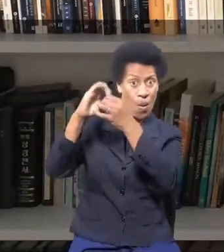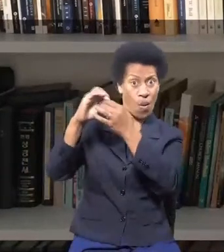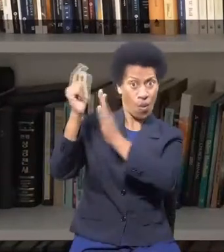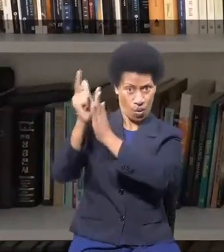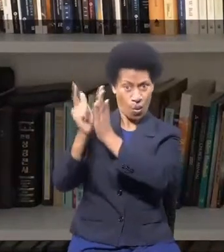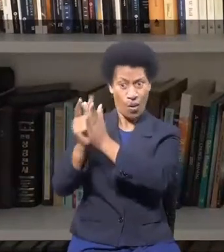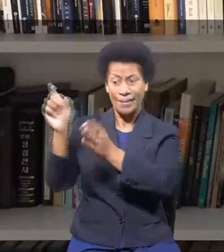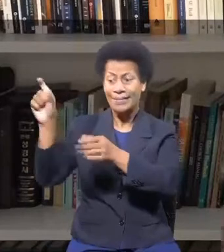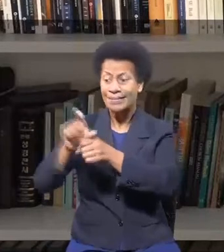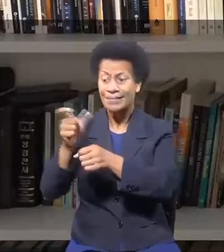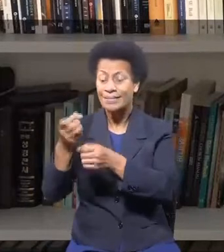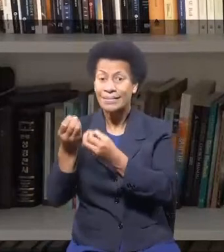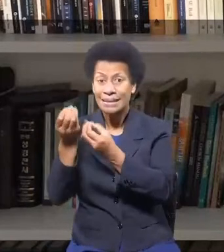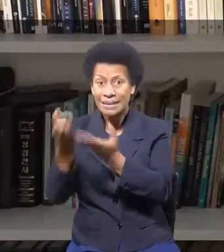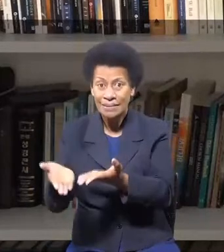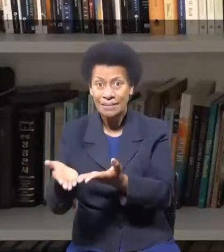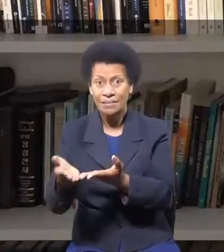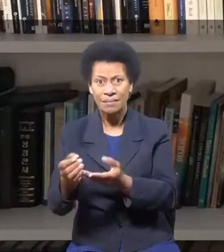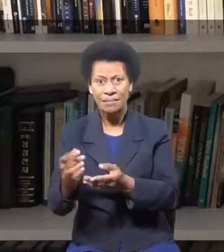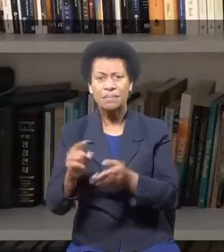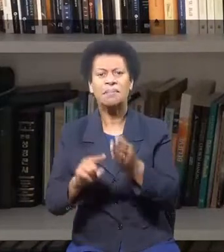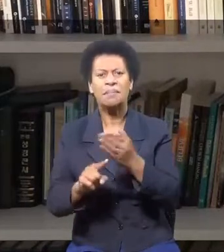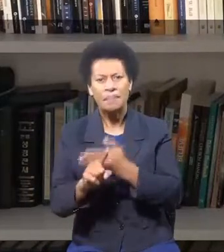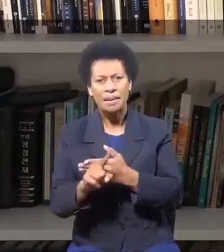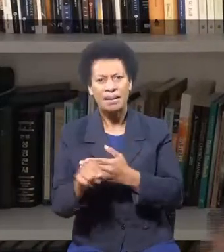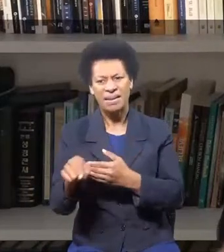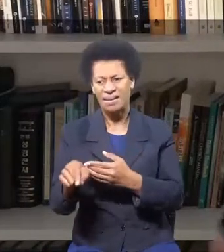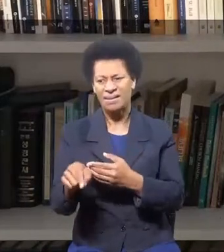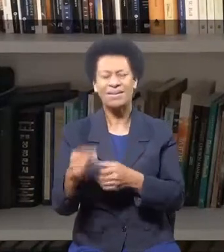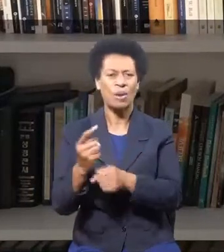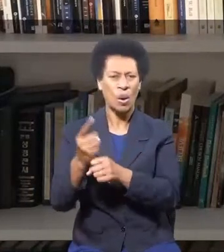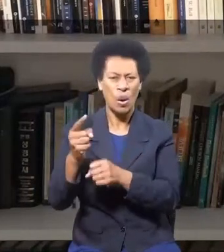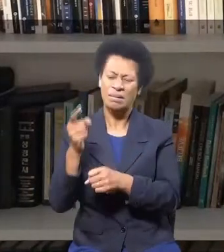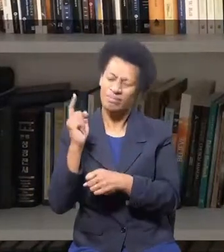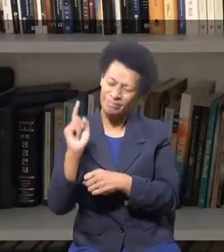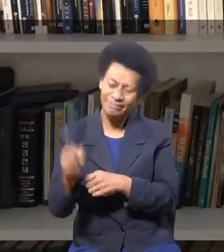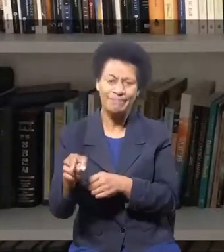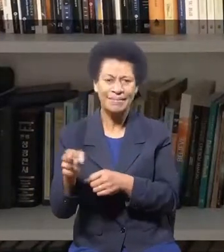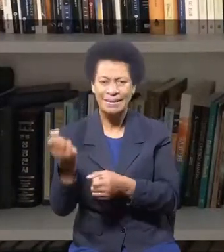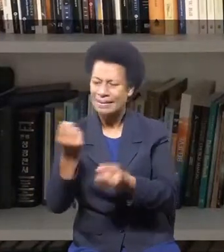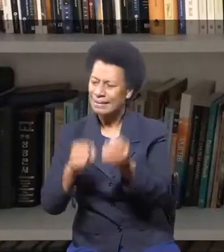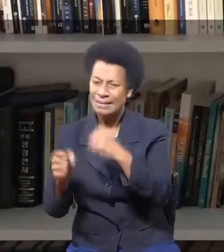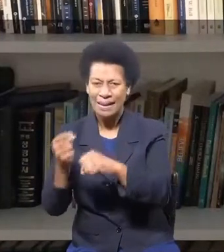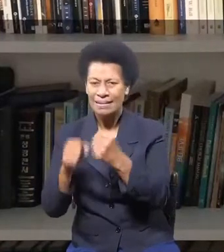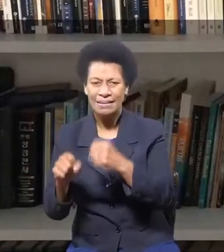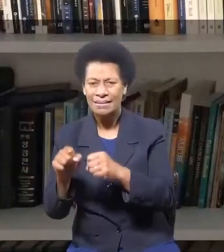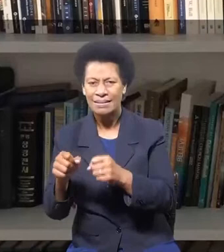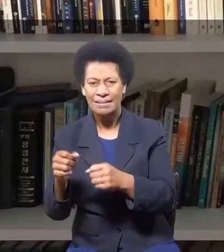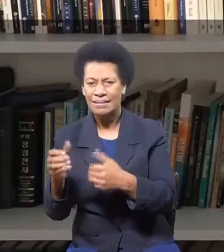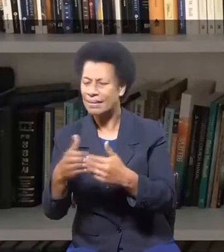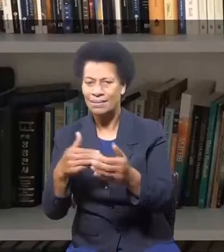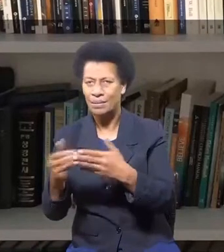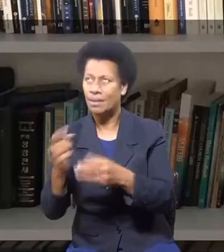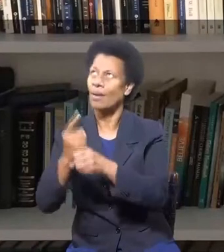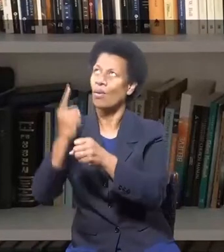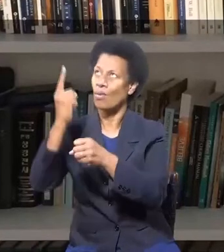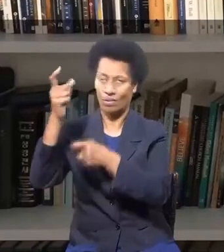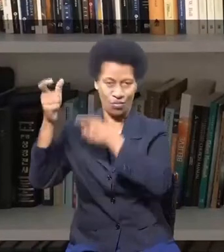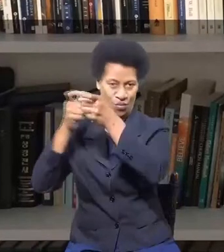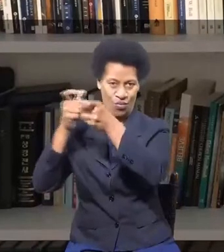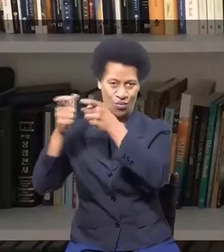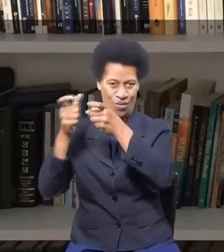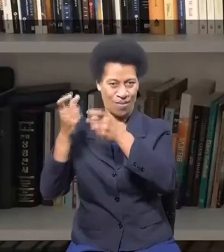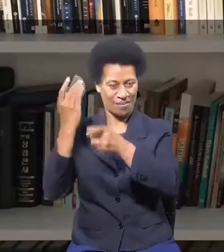can also perform miracles, even if they do not follow those scientific laws.